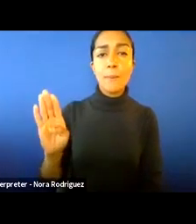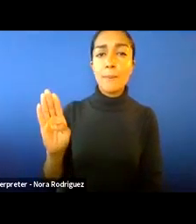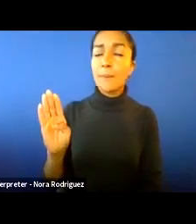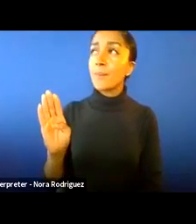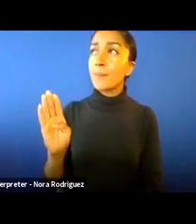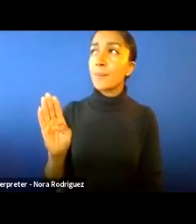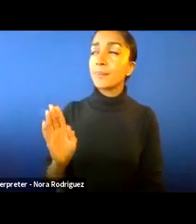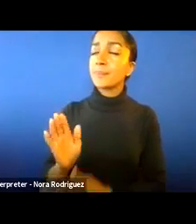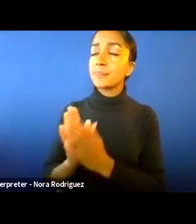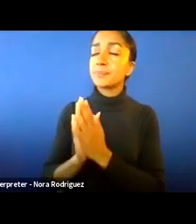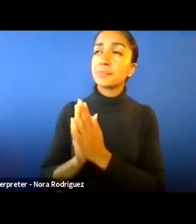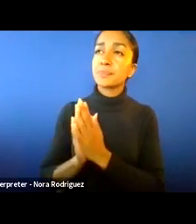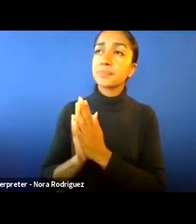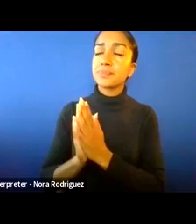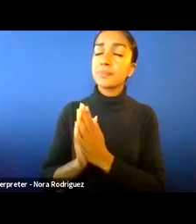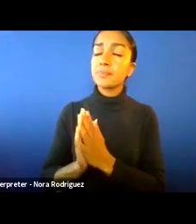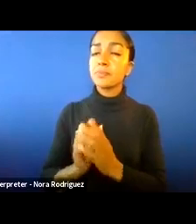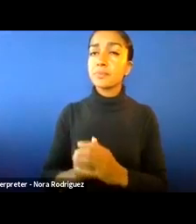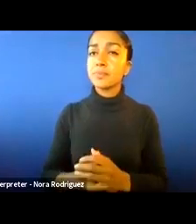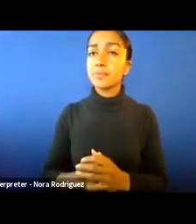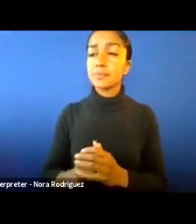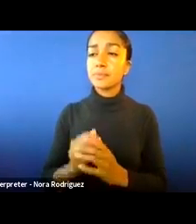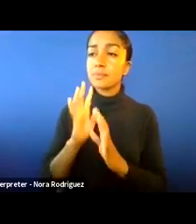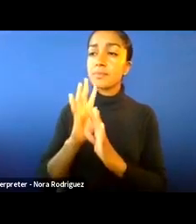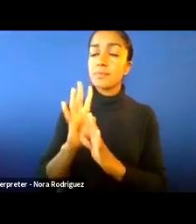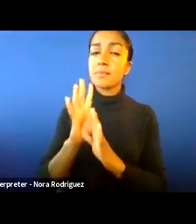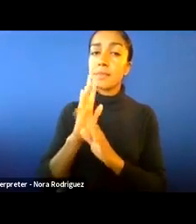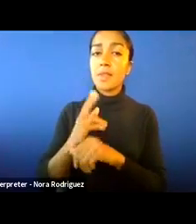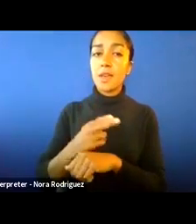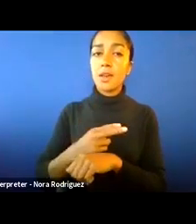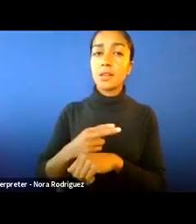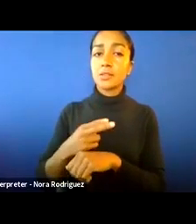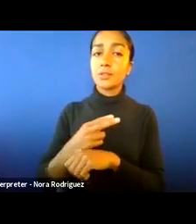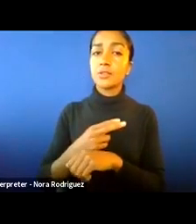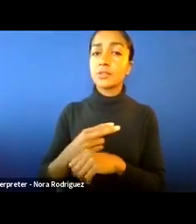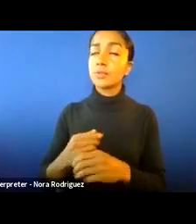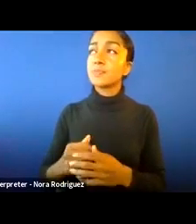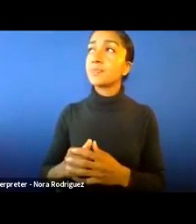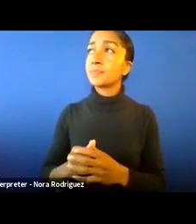Ago Agasu, La Sirene,